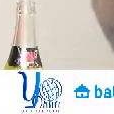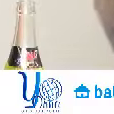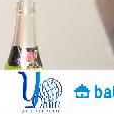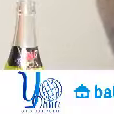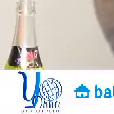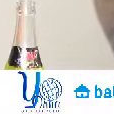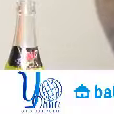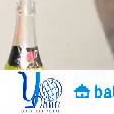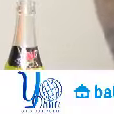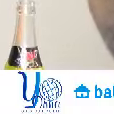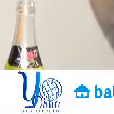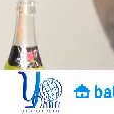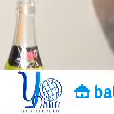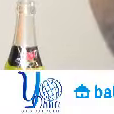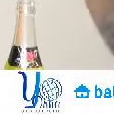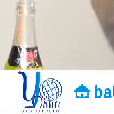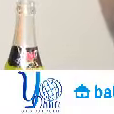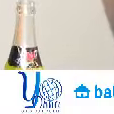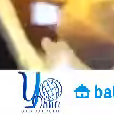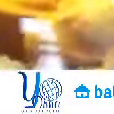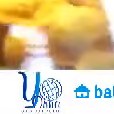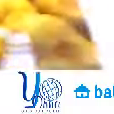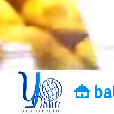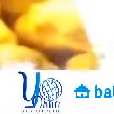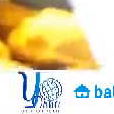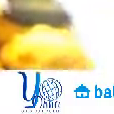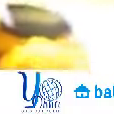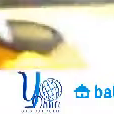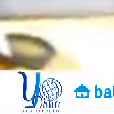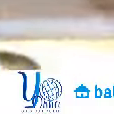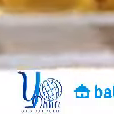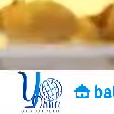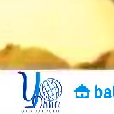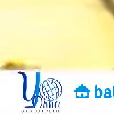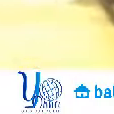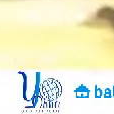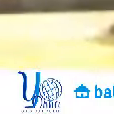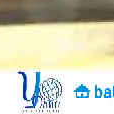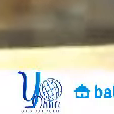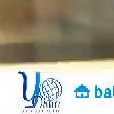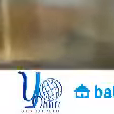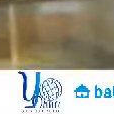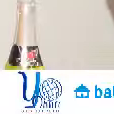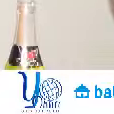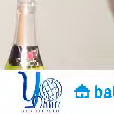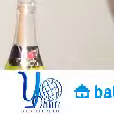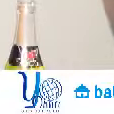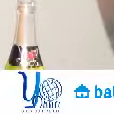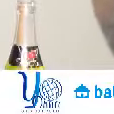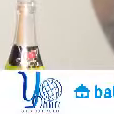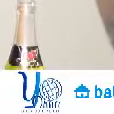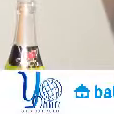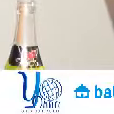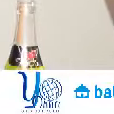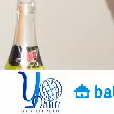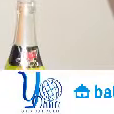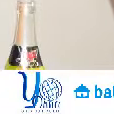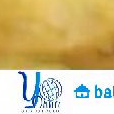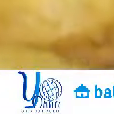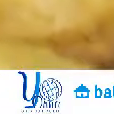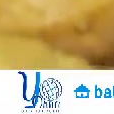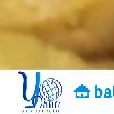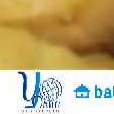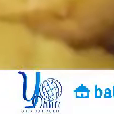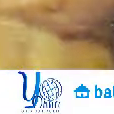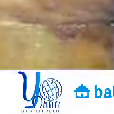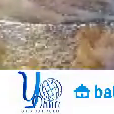ka domoro ki janni adi manda wala de takawe bijele anim fanan ka fadi jang ikono e fa e ka fa min